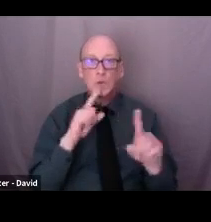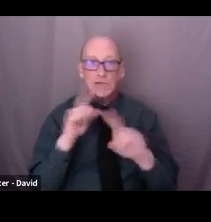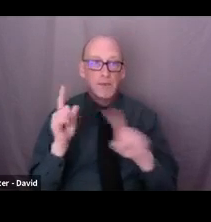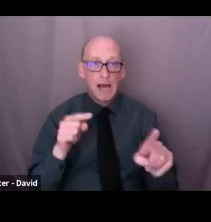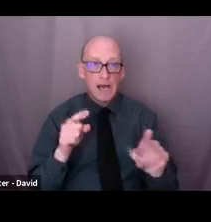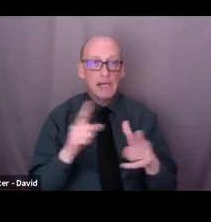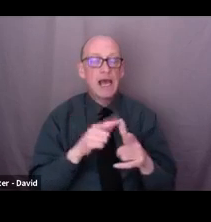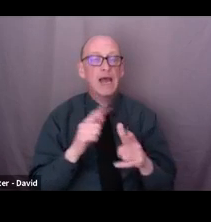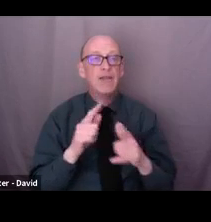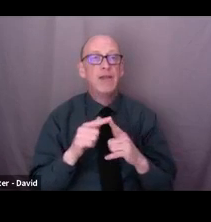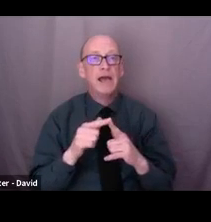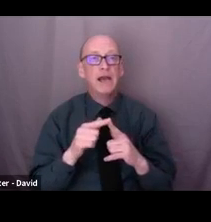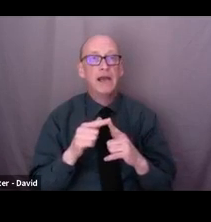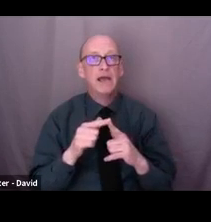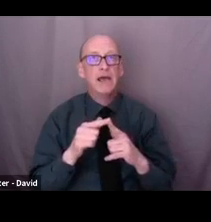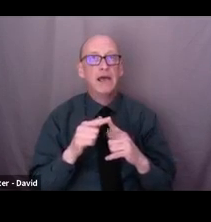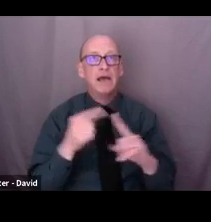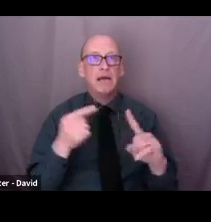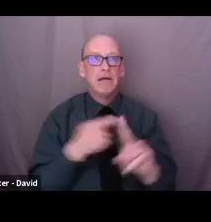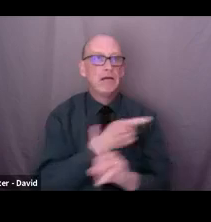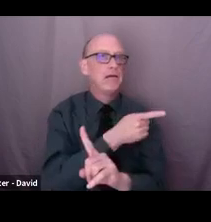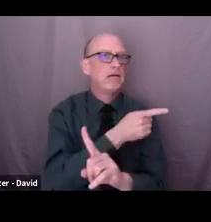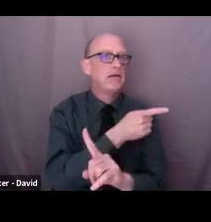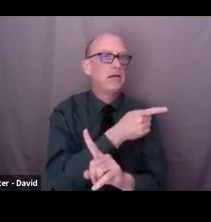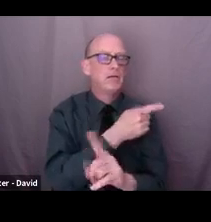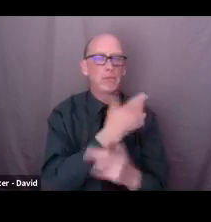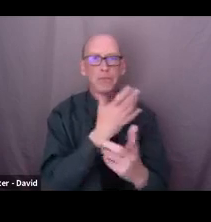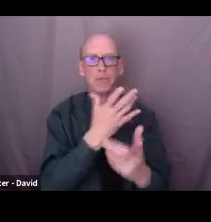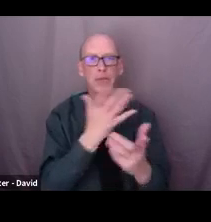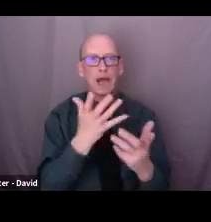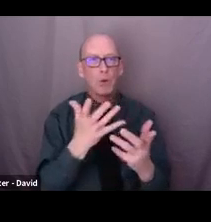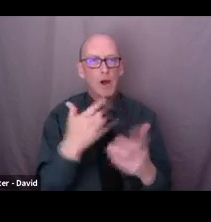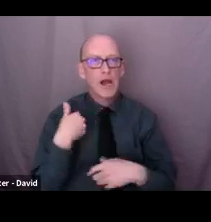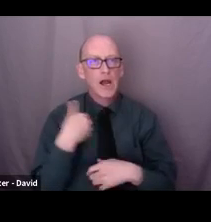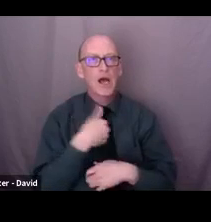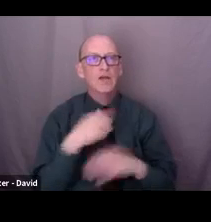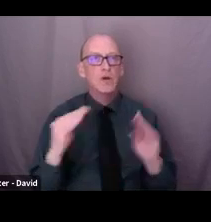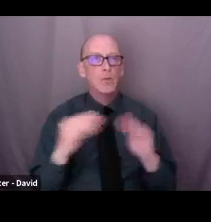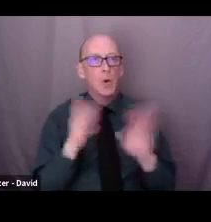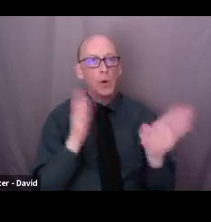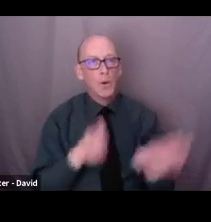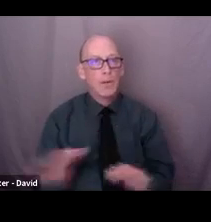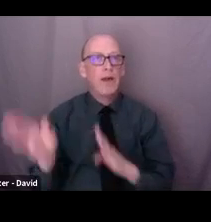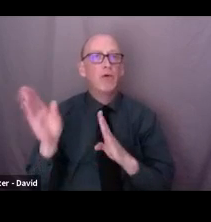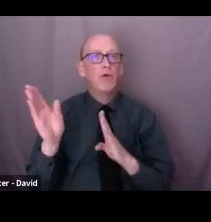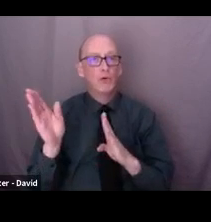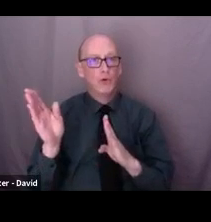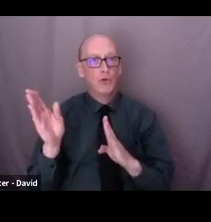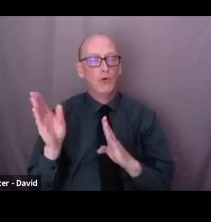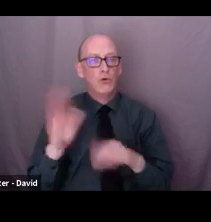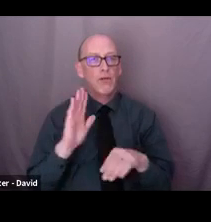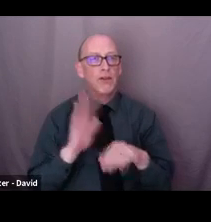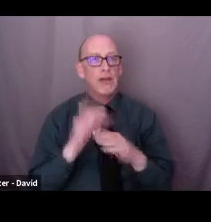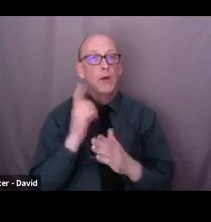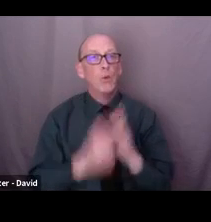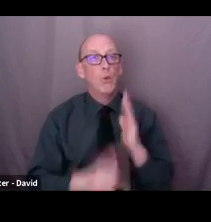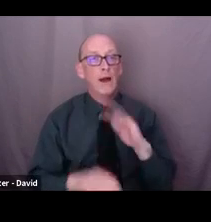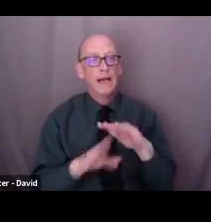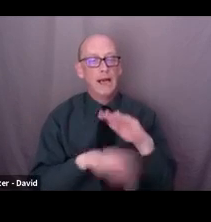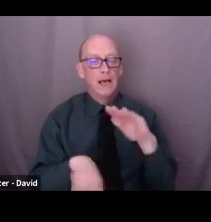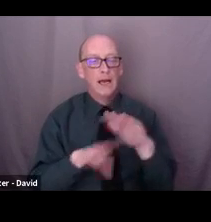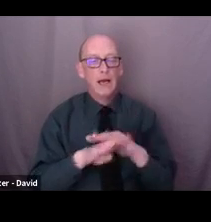then it goes way off in left field. So I want to have us be more prepared than what the base